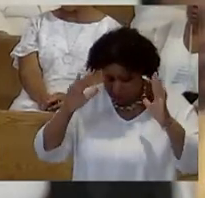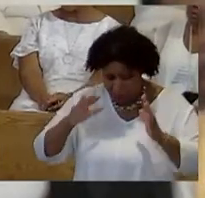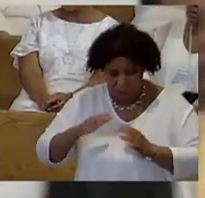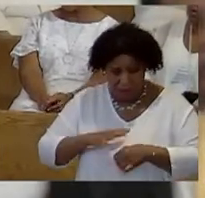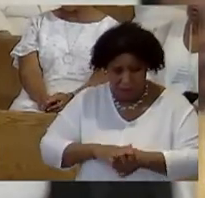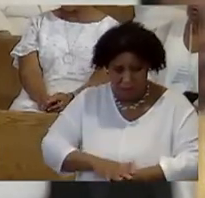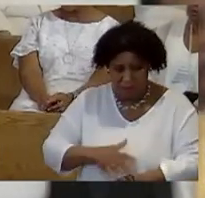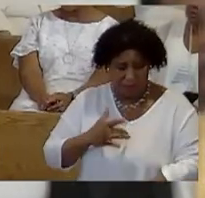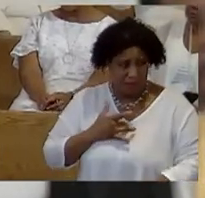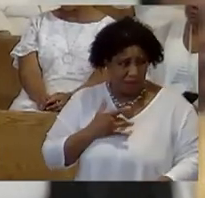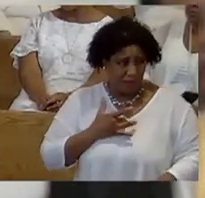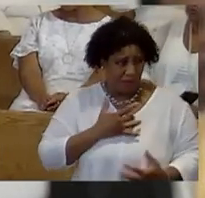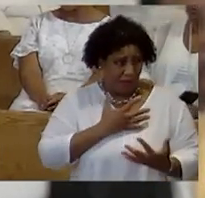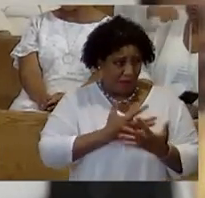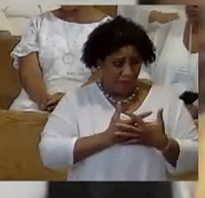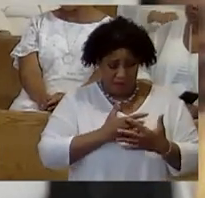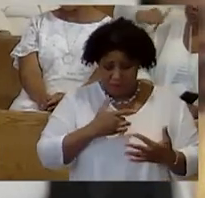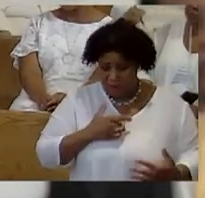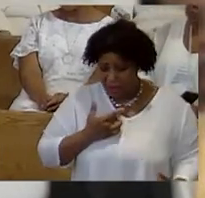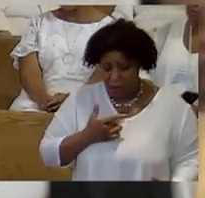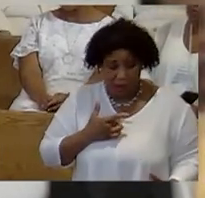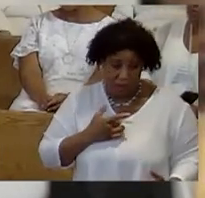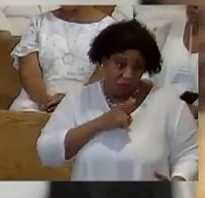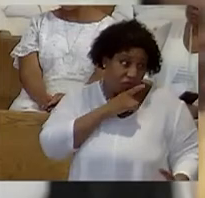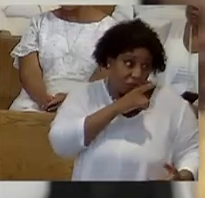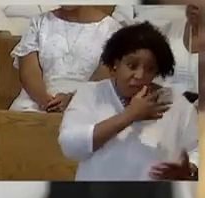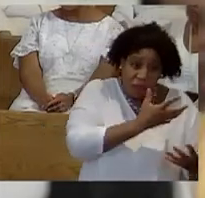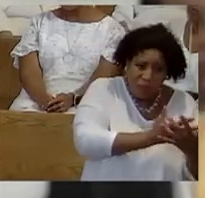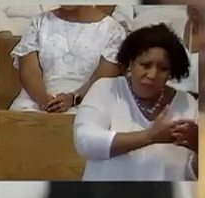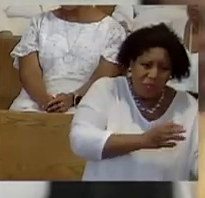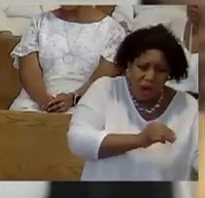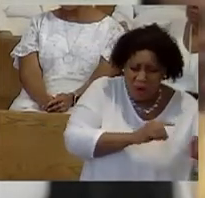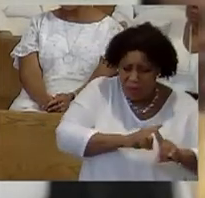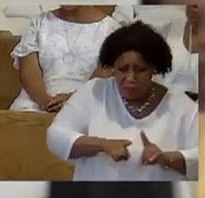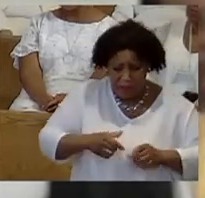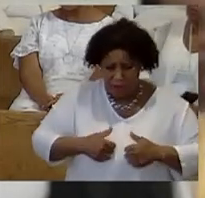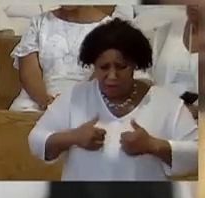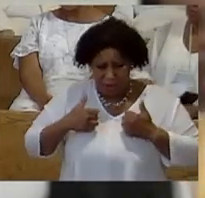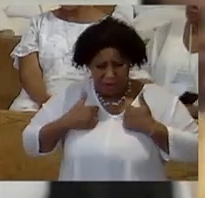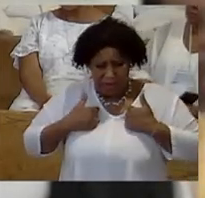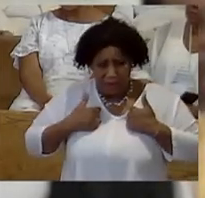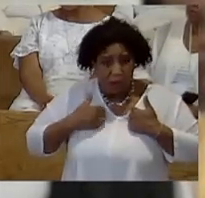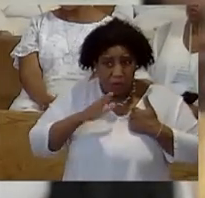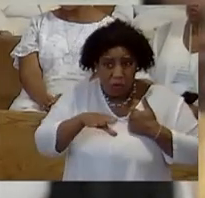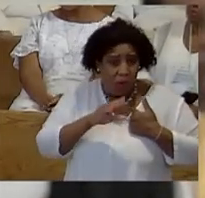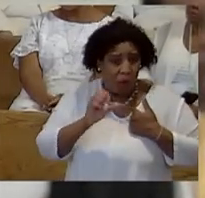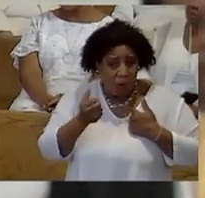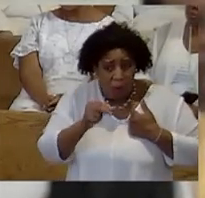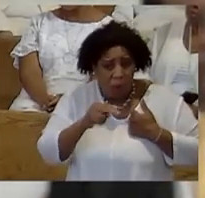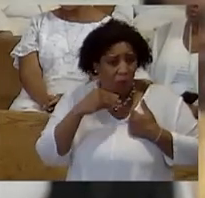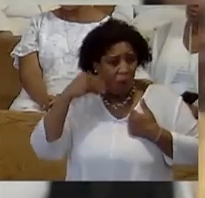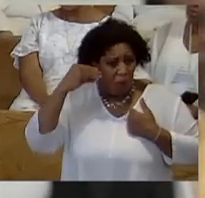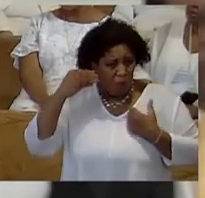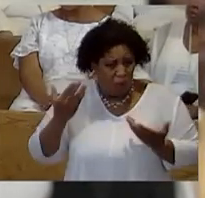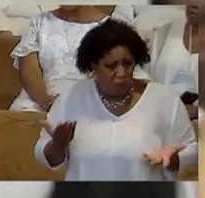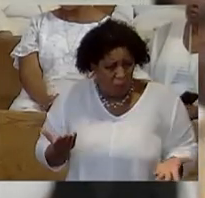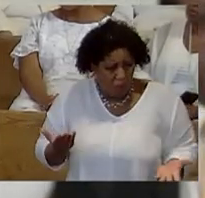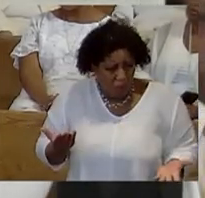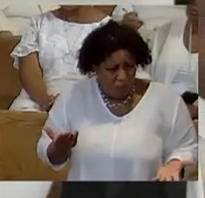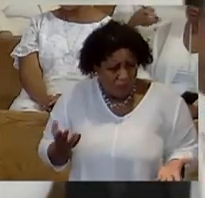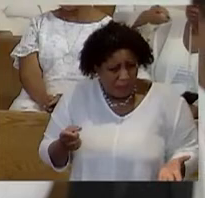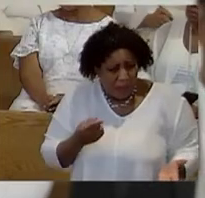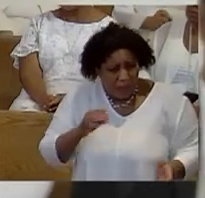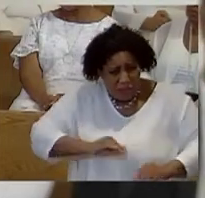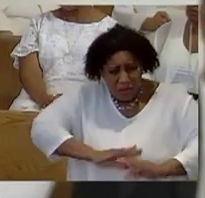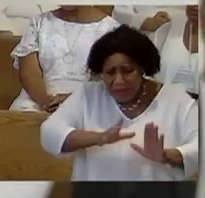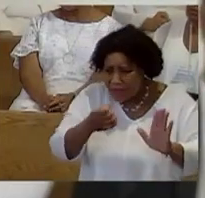yourself incarcerated, not in the prison, but between your four walls. See, somebody in here today understand